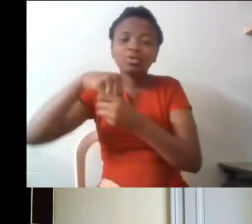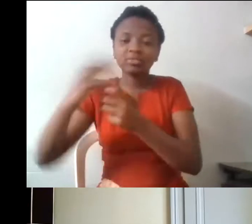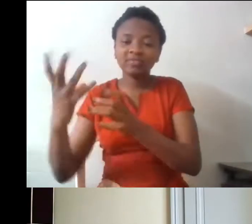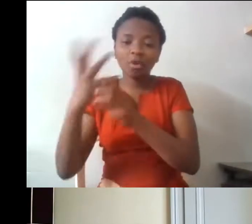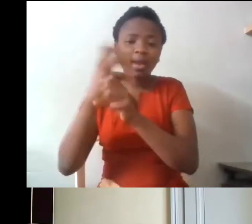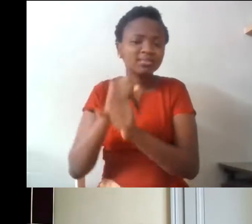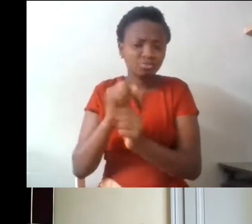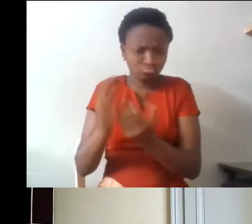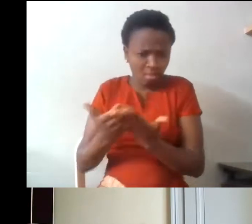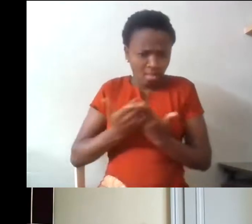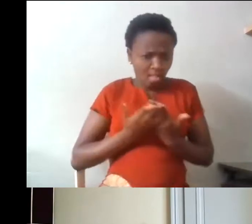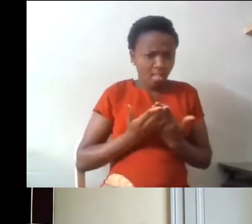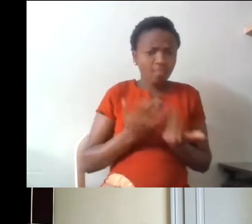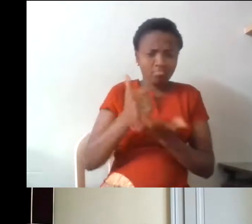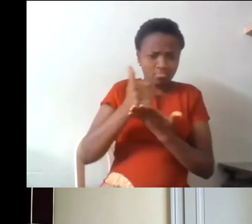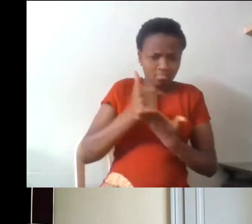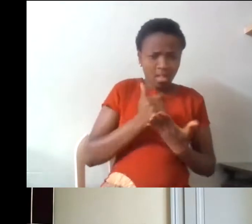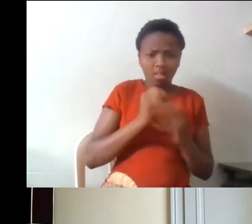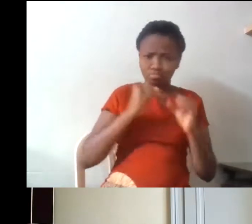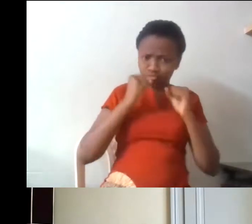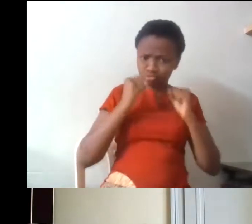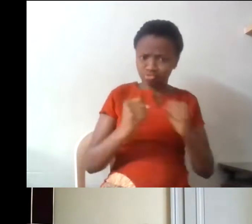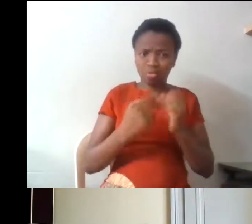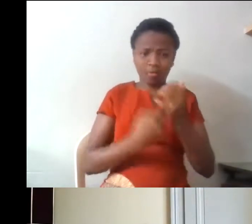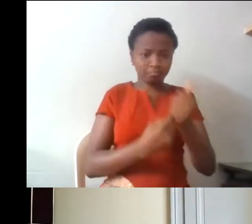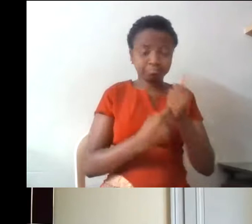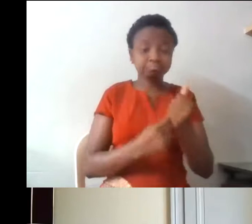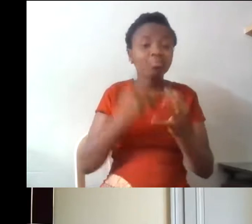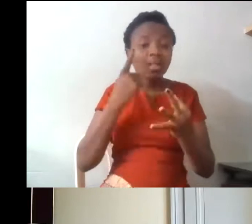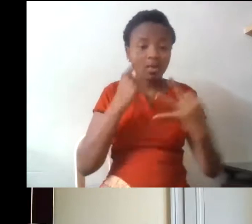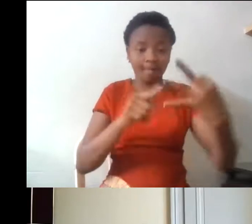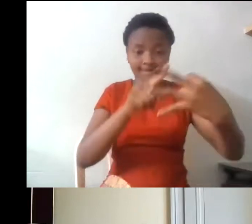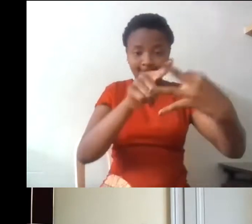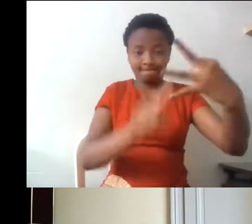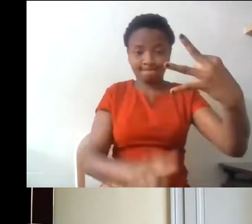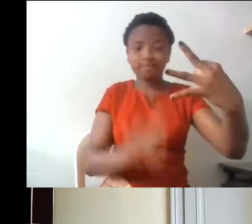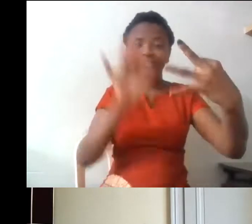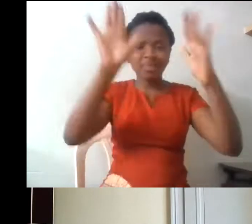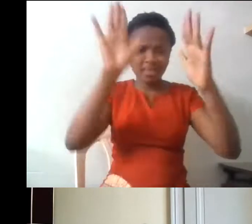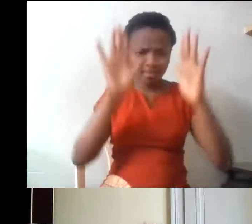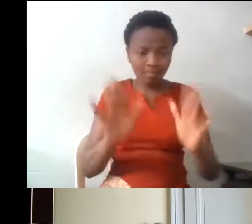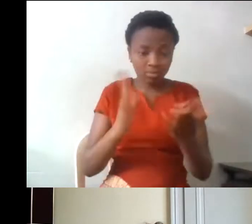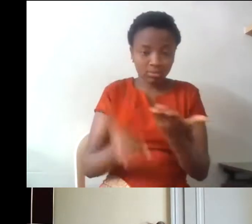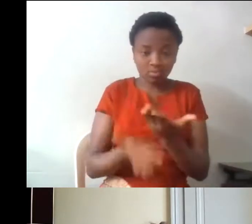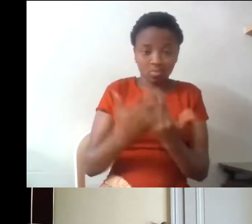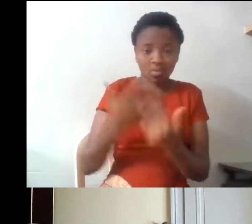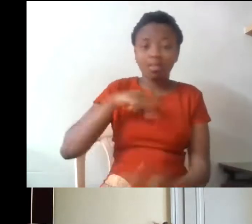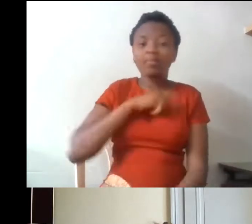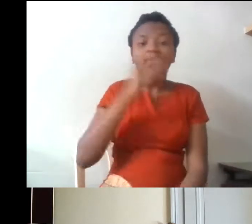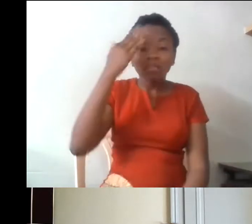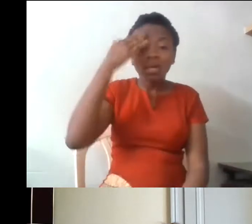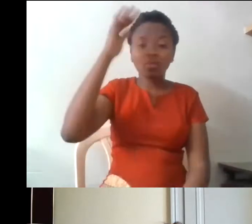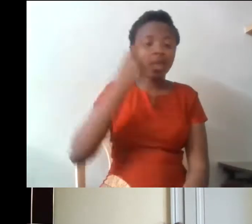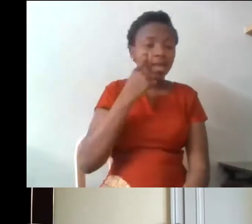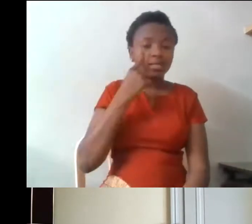partnerships? So on this aspect, we see three core components for realizing this strategy.